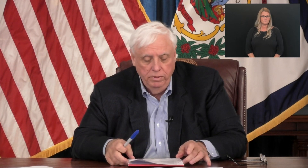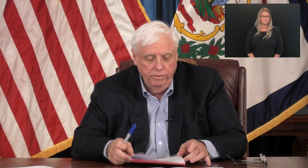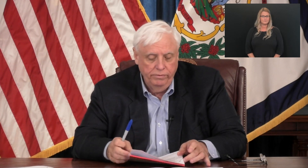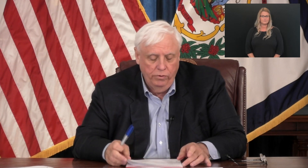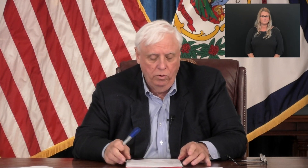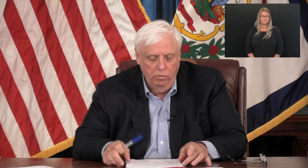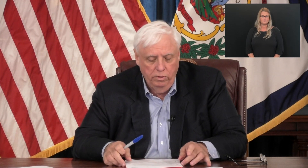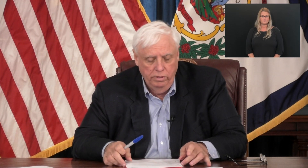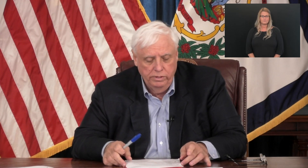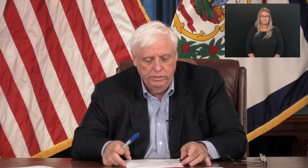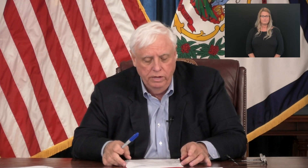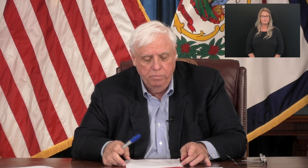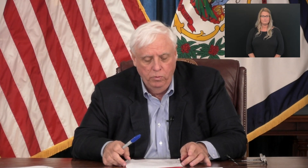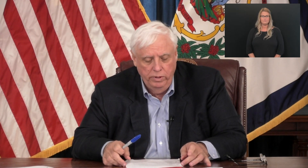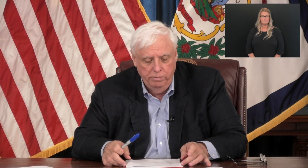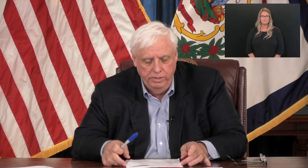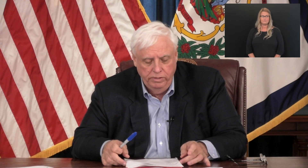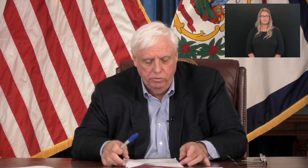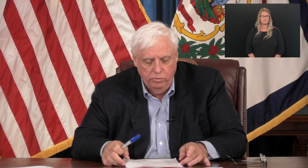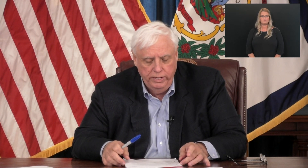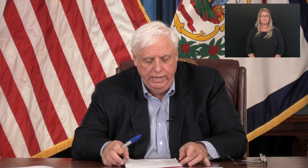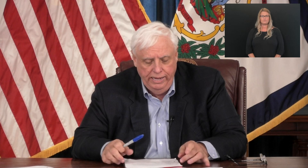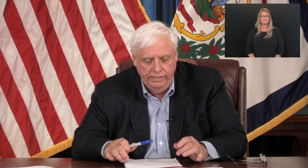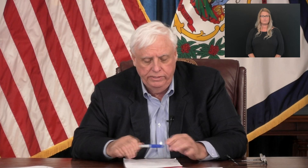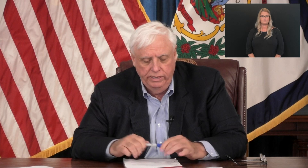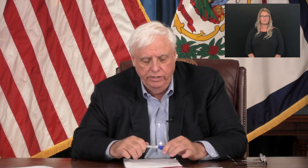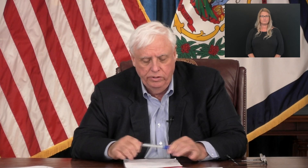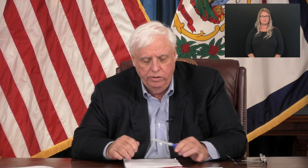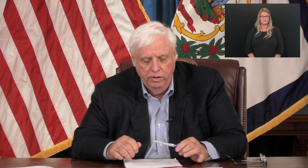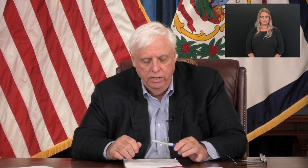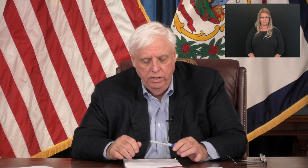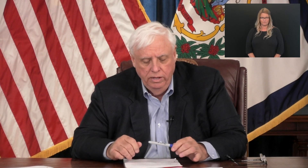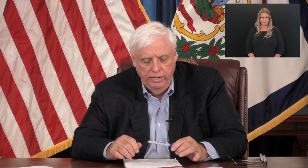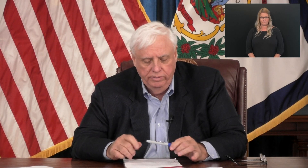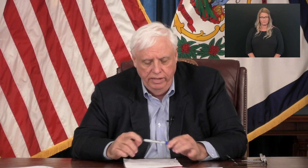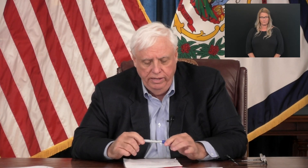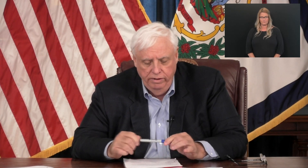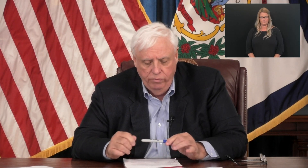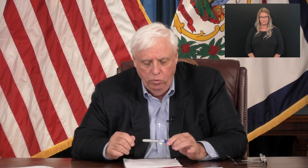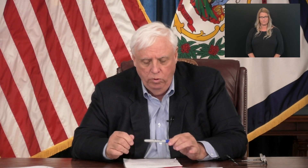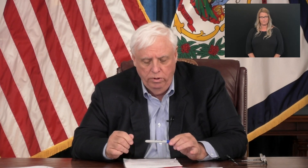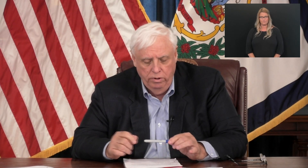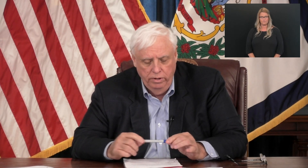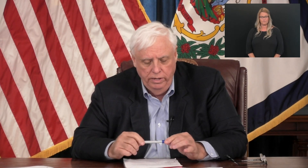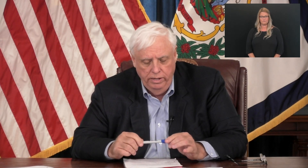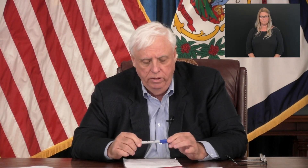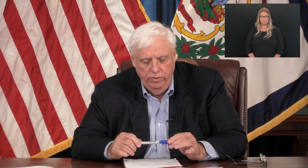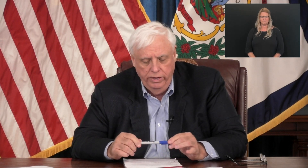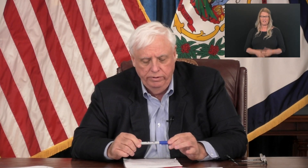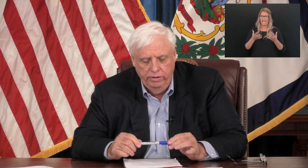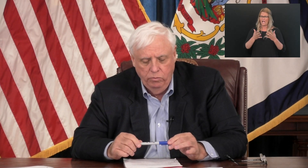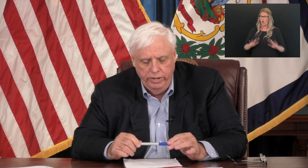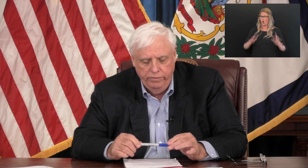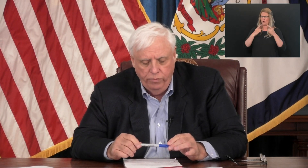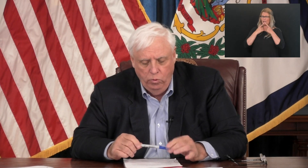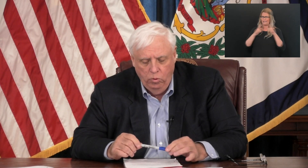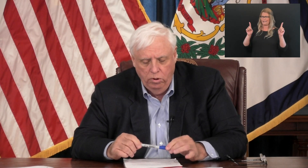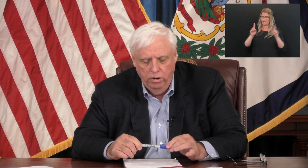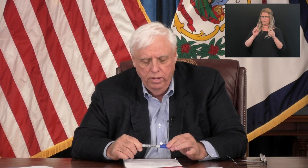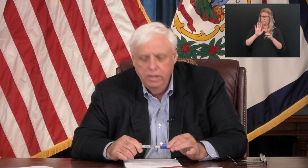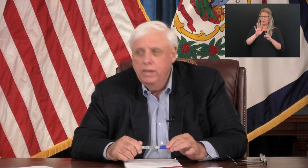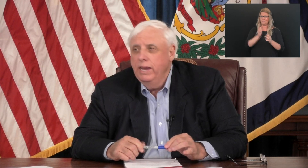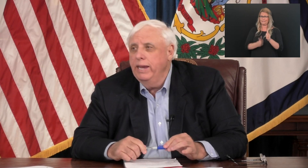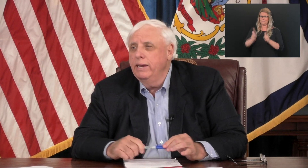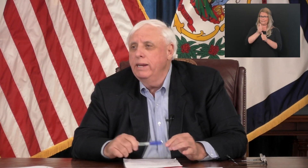In moving forward, there's no point in me rehashing your executive order, that is in week